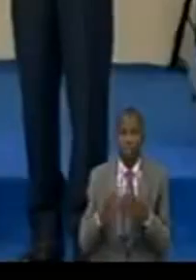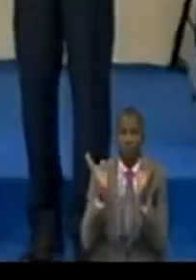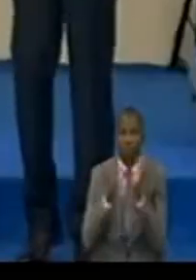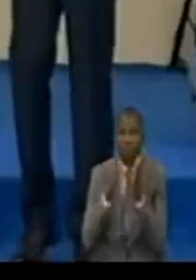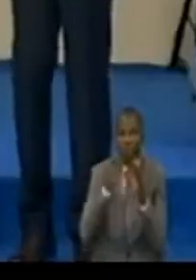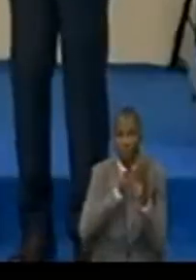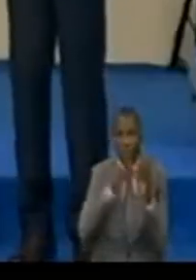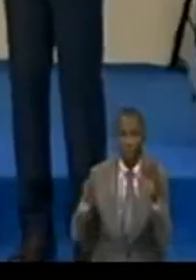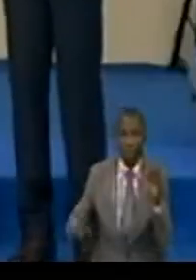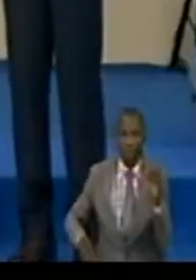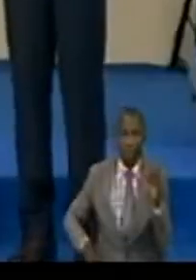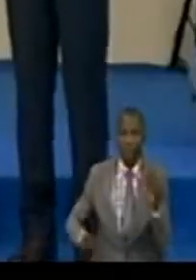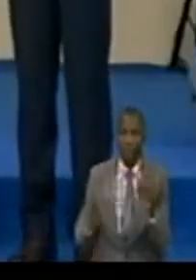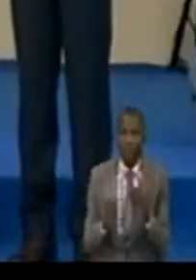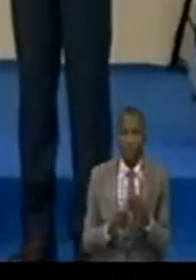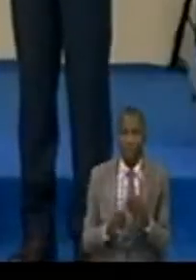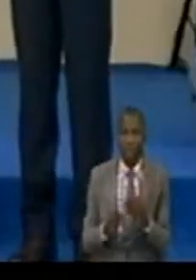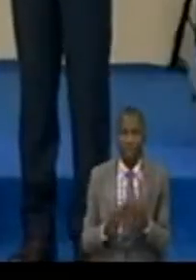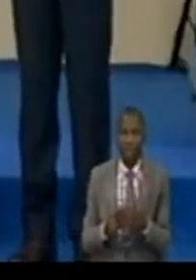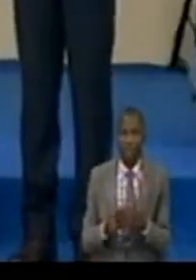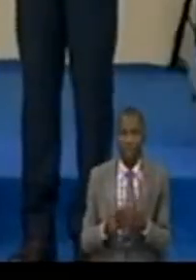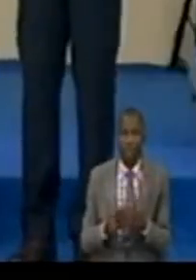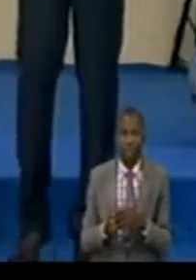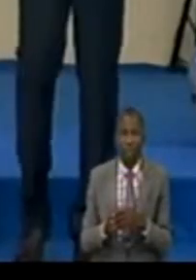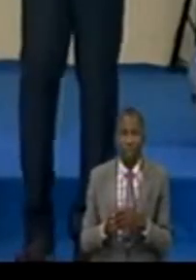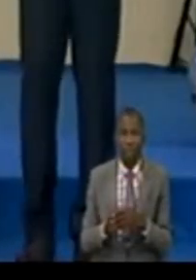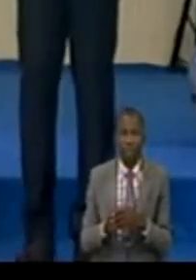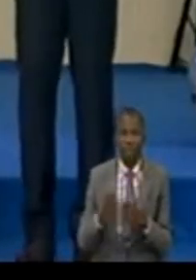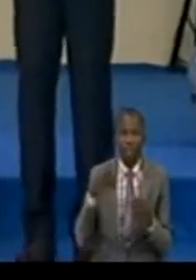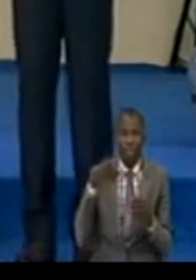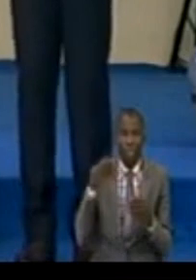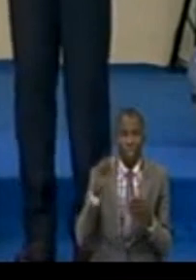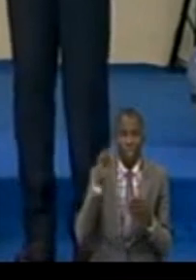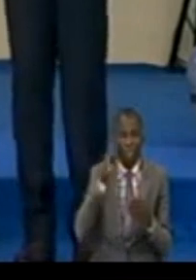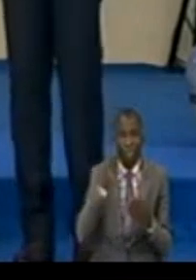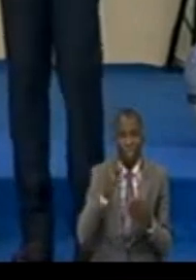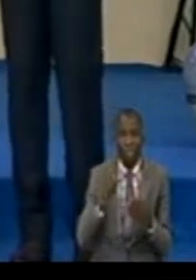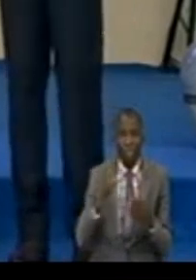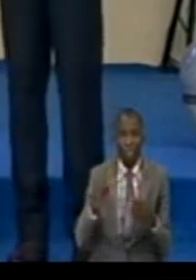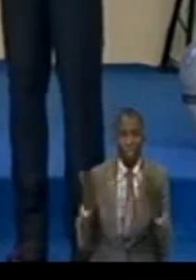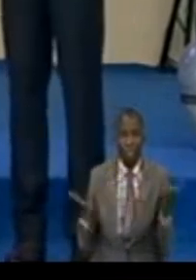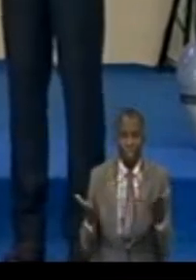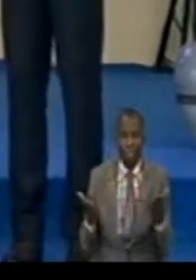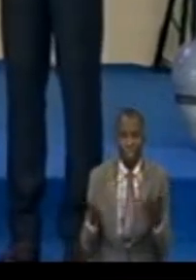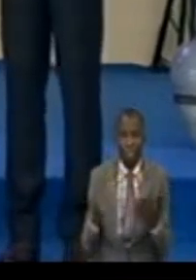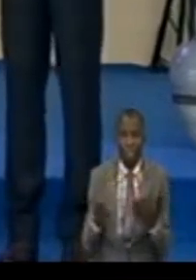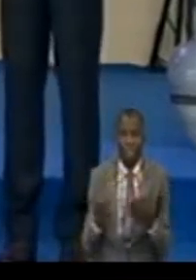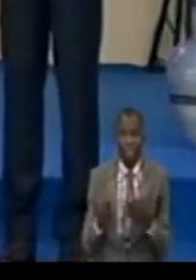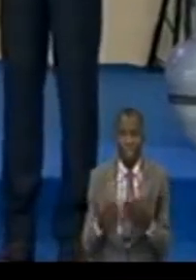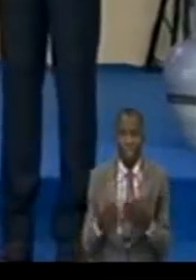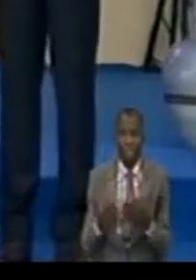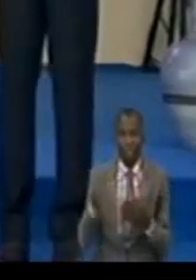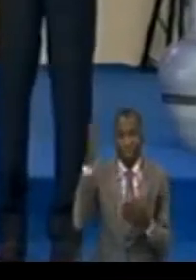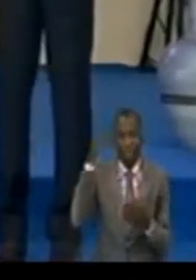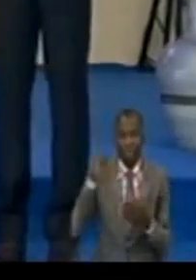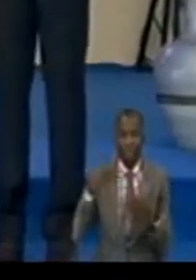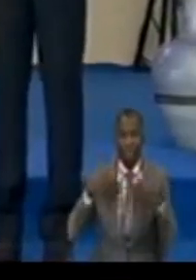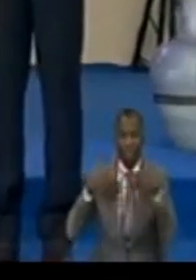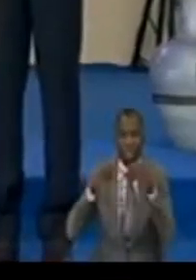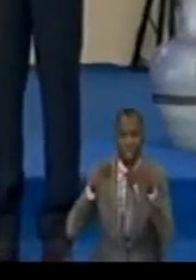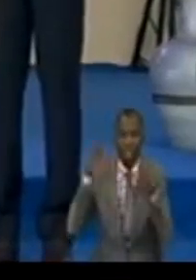The girl there is Eunice Martins. She was healed in this showers of blessing crusade